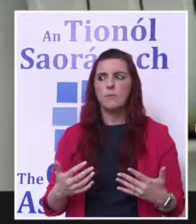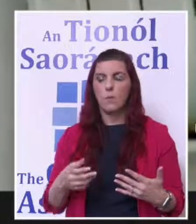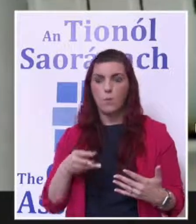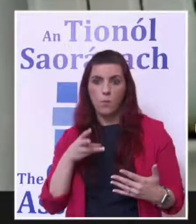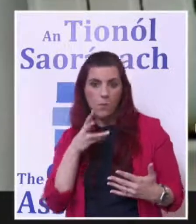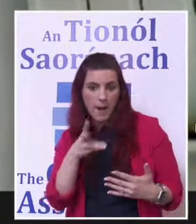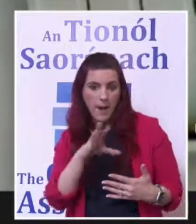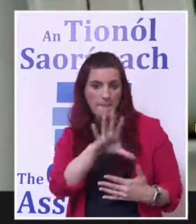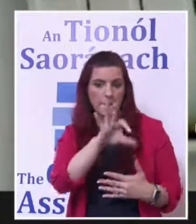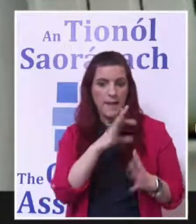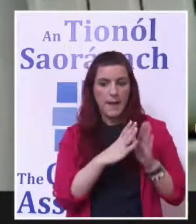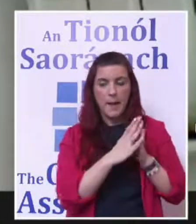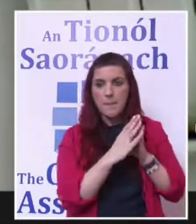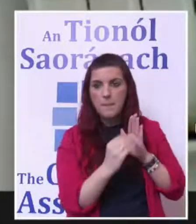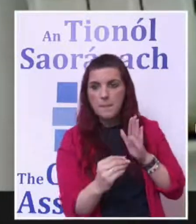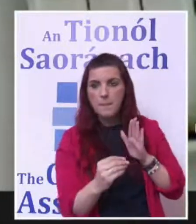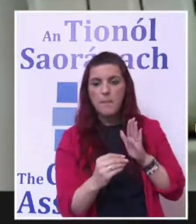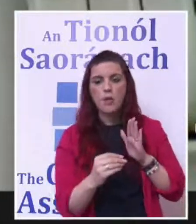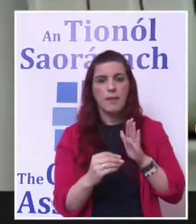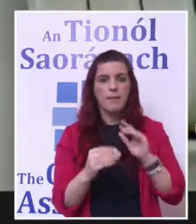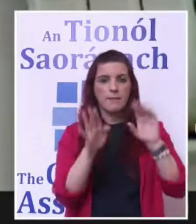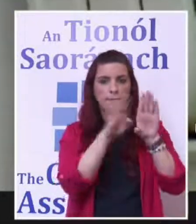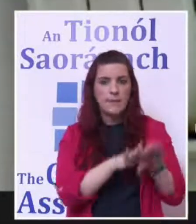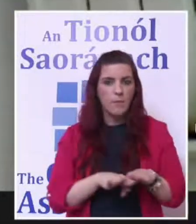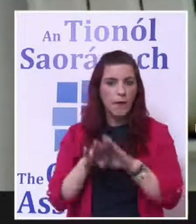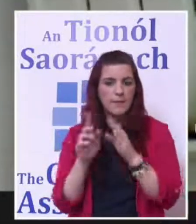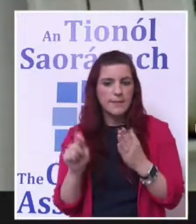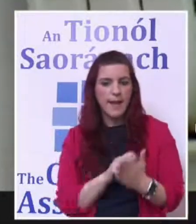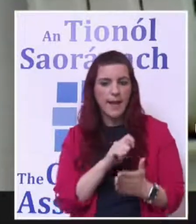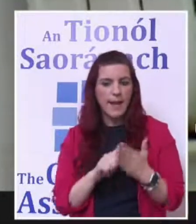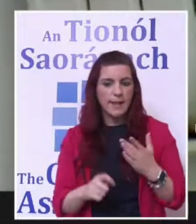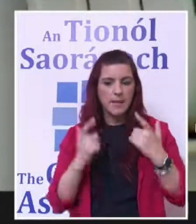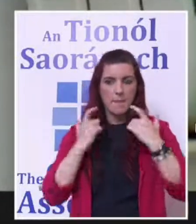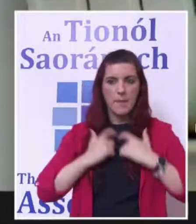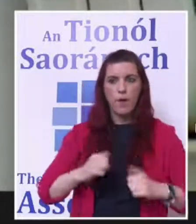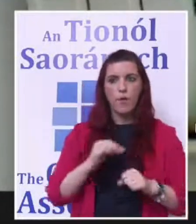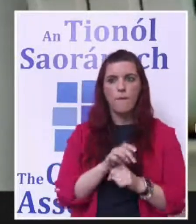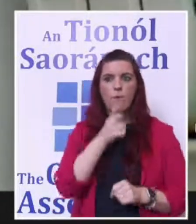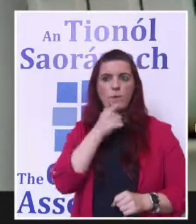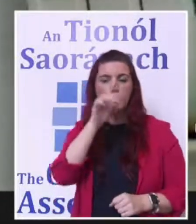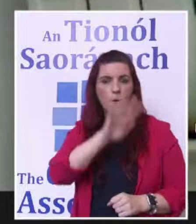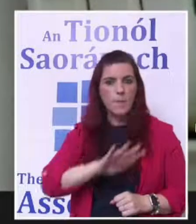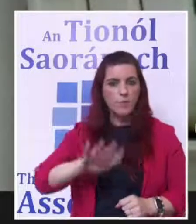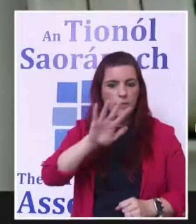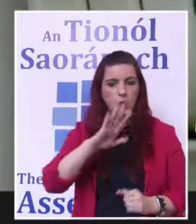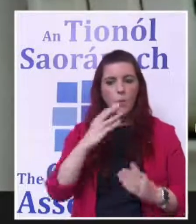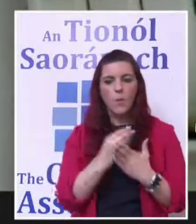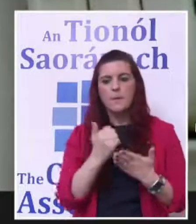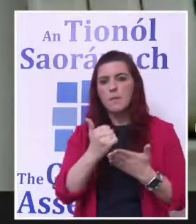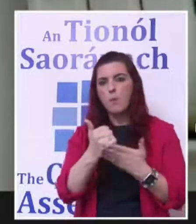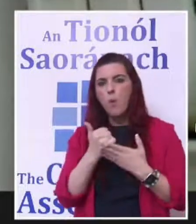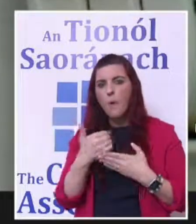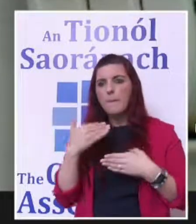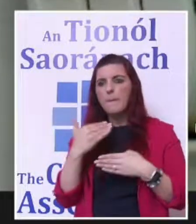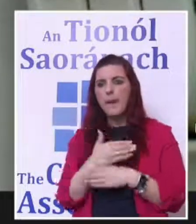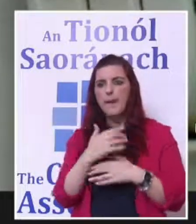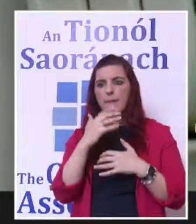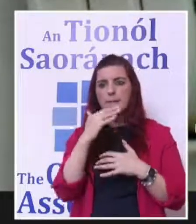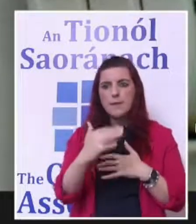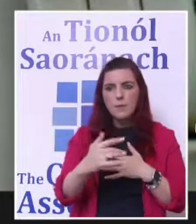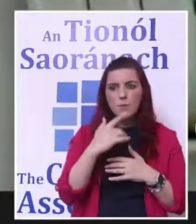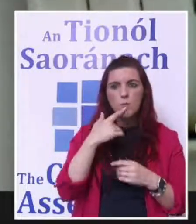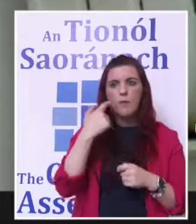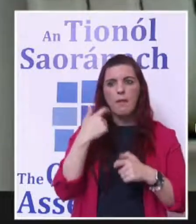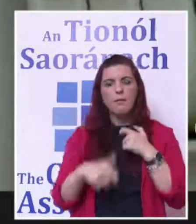for a model that is about having a democratically elected mayor for the Dublin region, supported by an Assembly, which is kind of